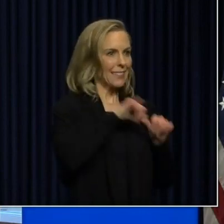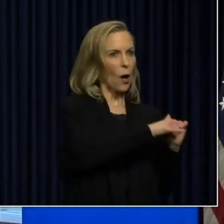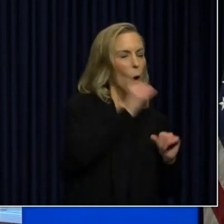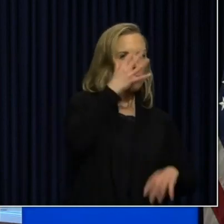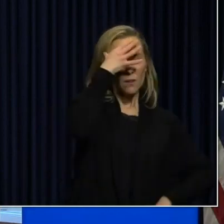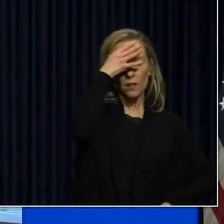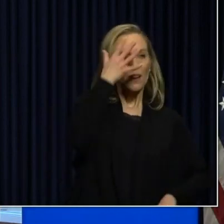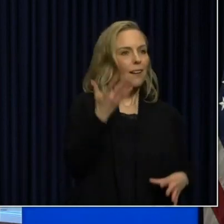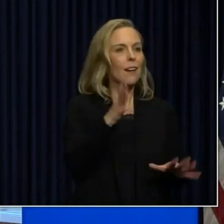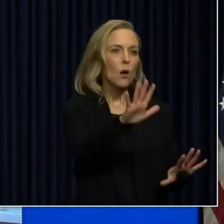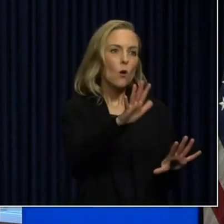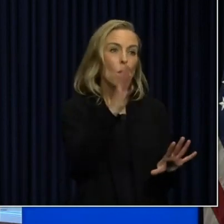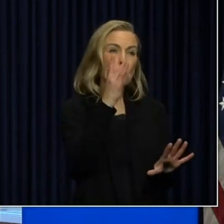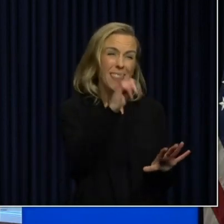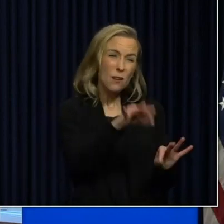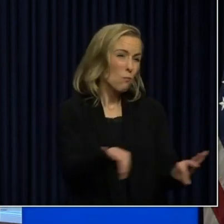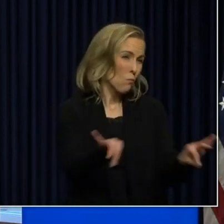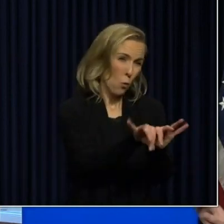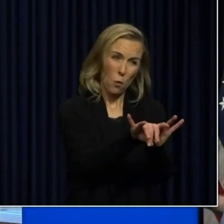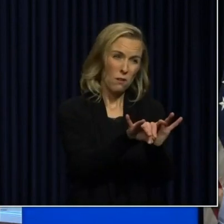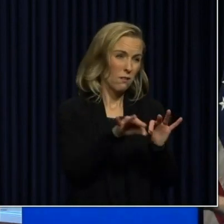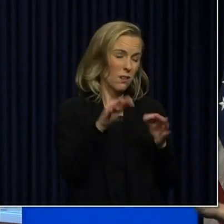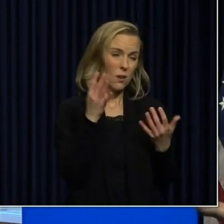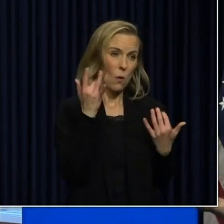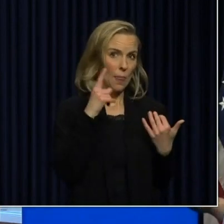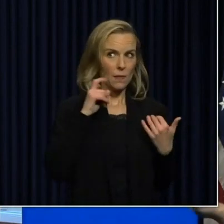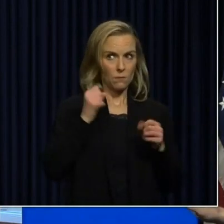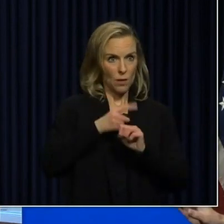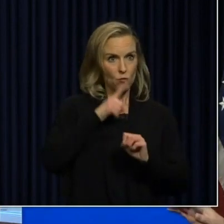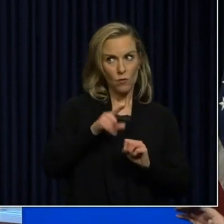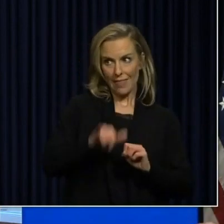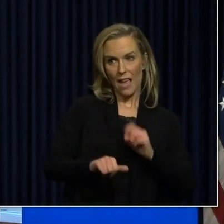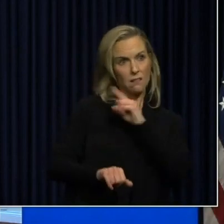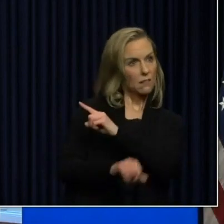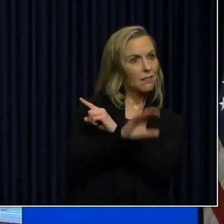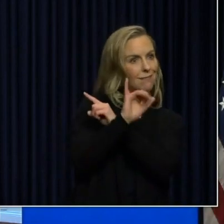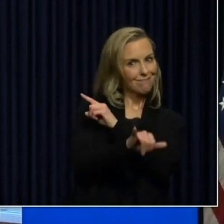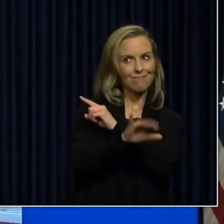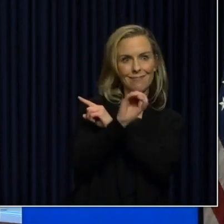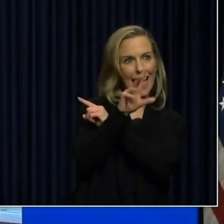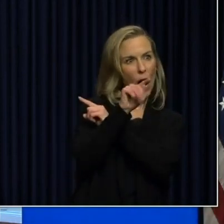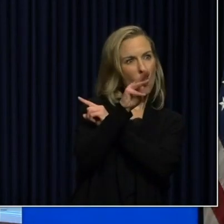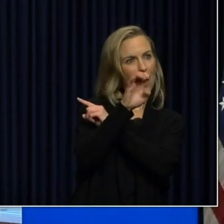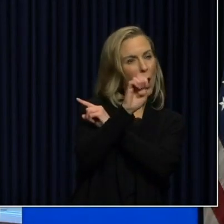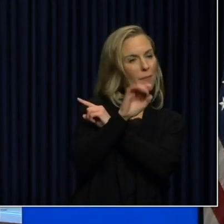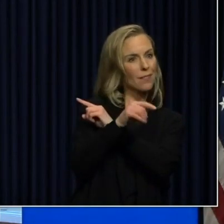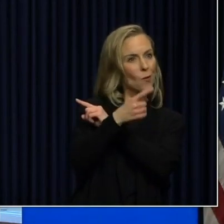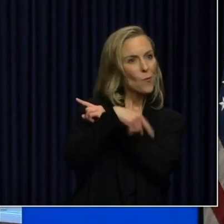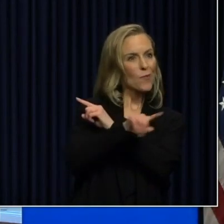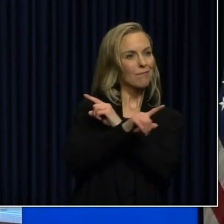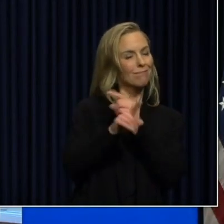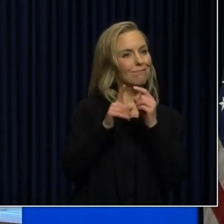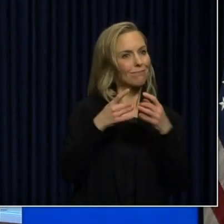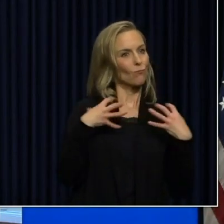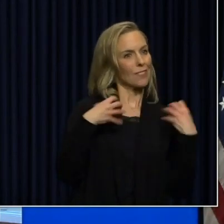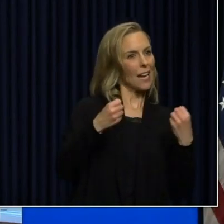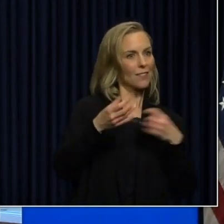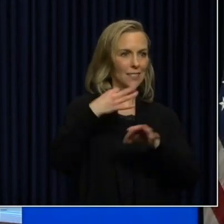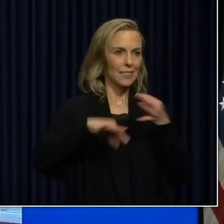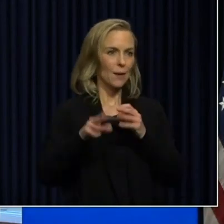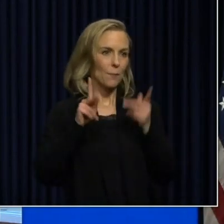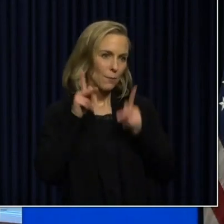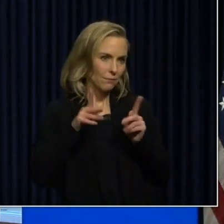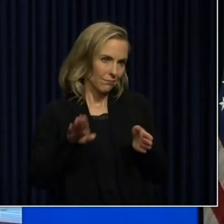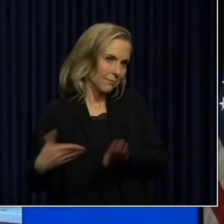because how much we have done to try to make sure that that's the outcome and that we don't lose more people.